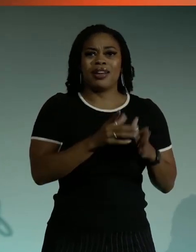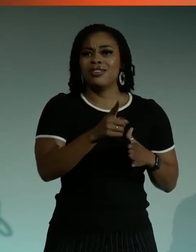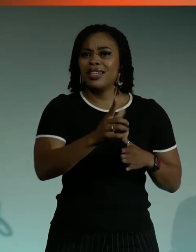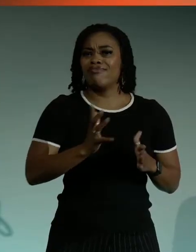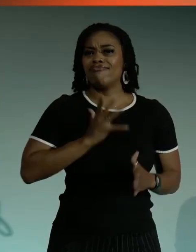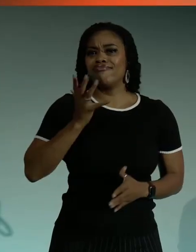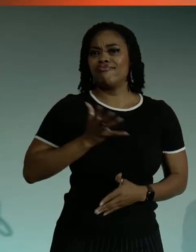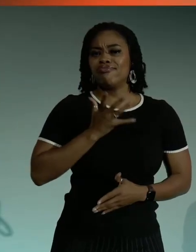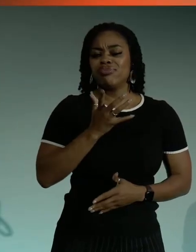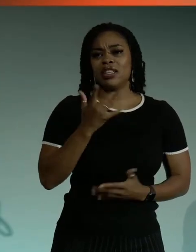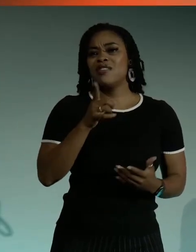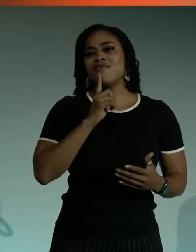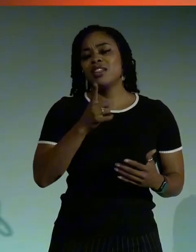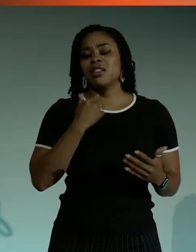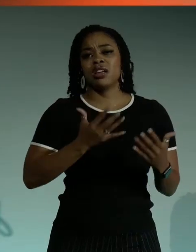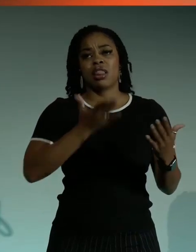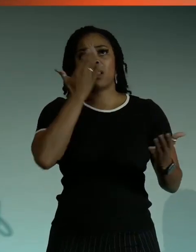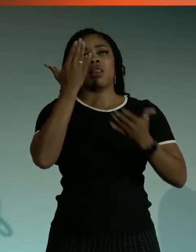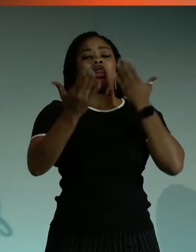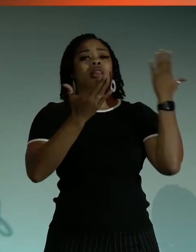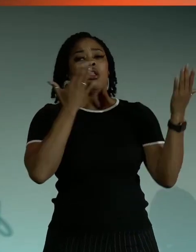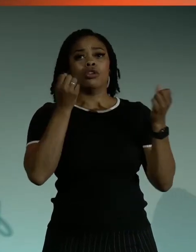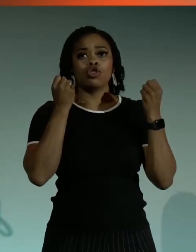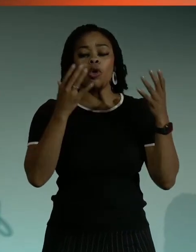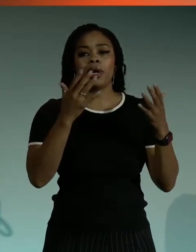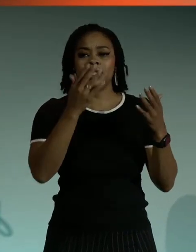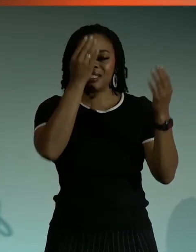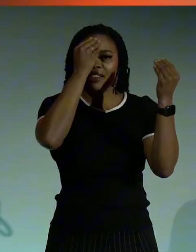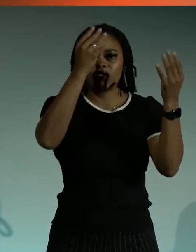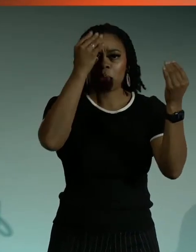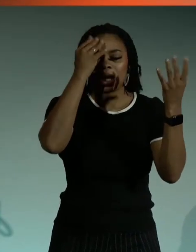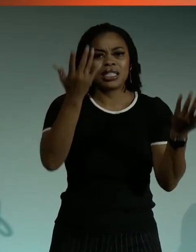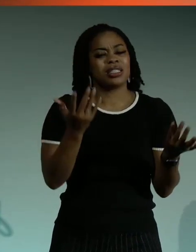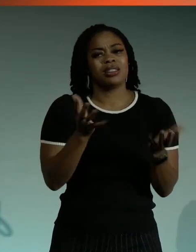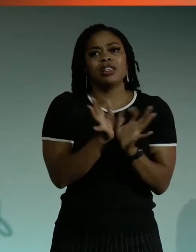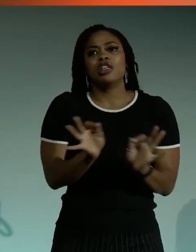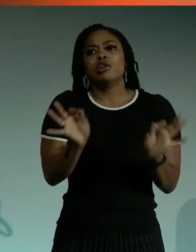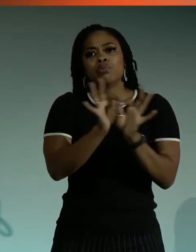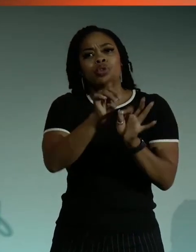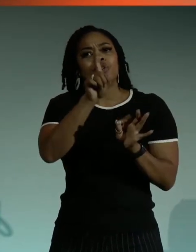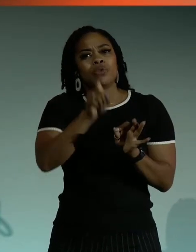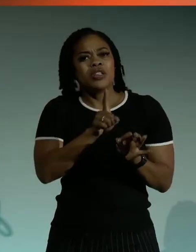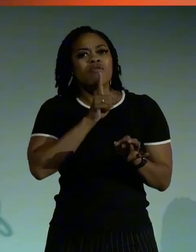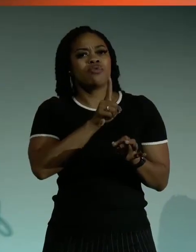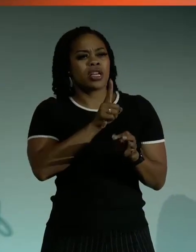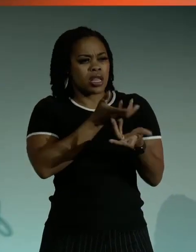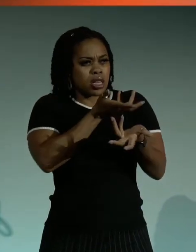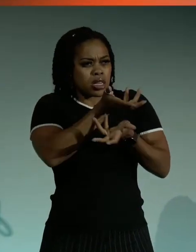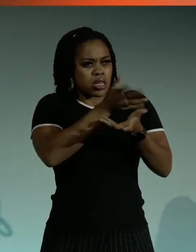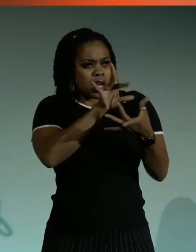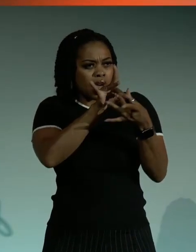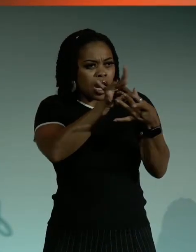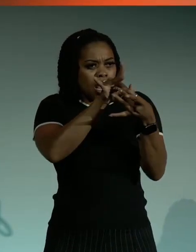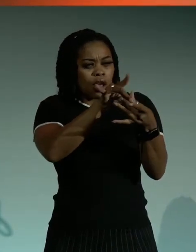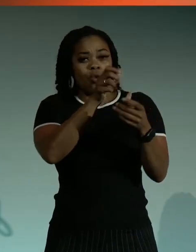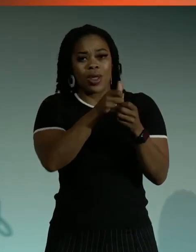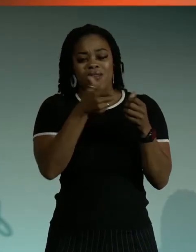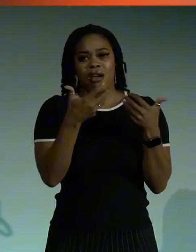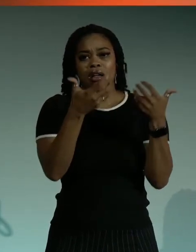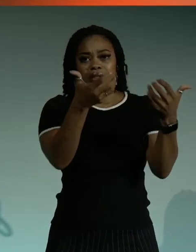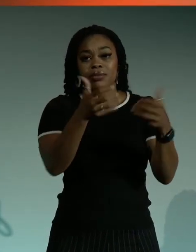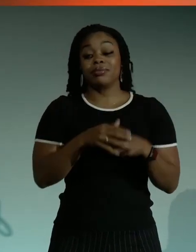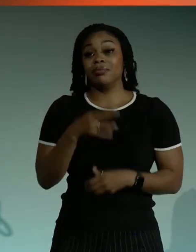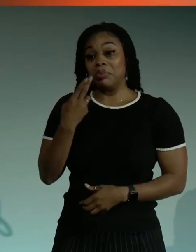are inundated with so much information. You have to speak intimately to your audiences. HubSpot